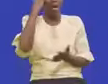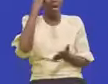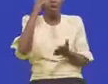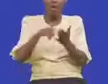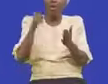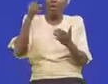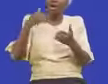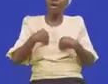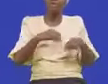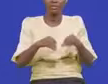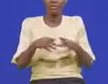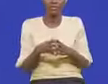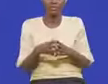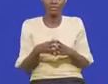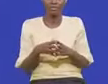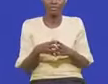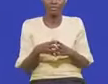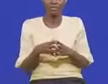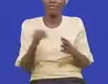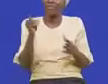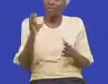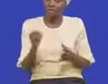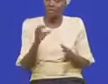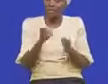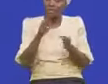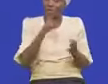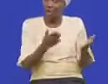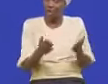E la jesi nusi owa.